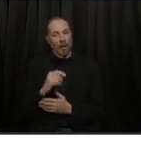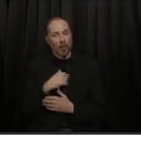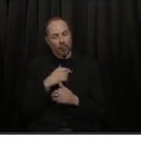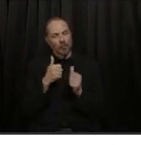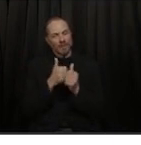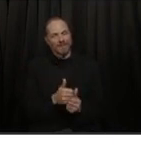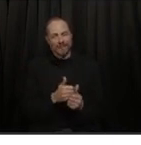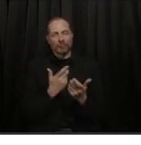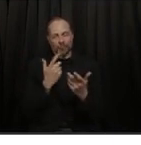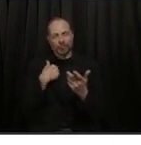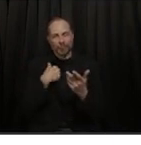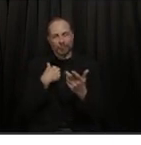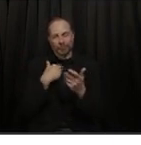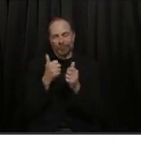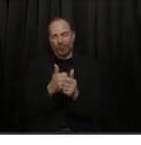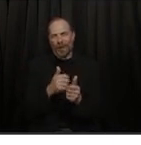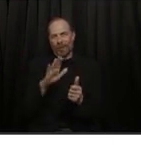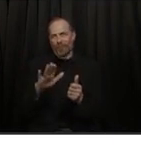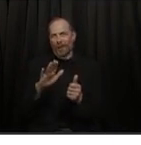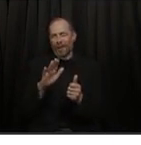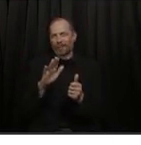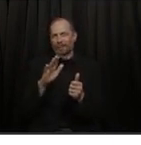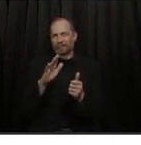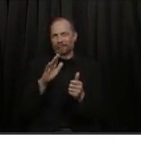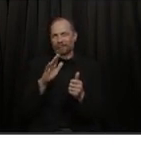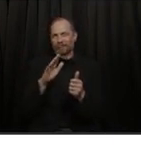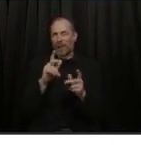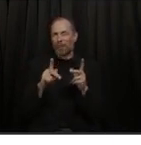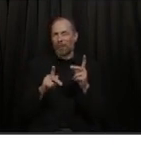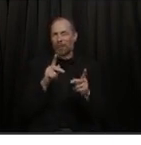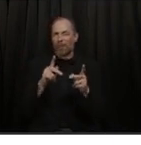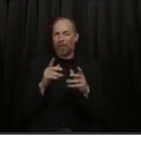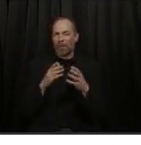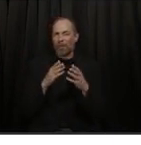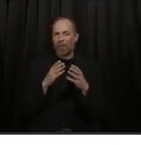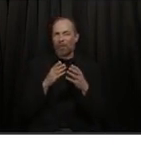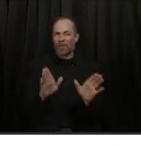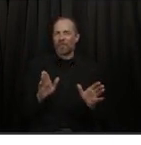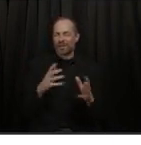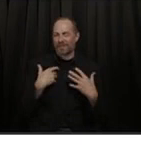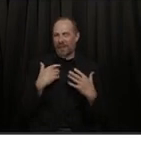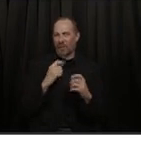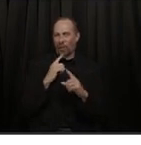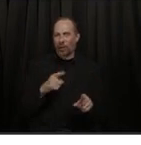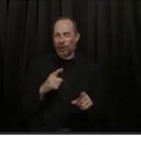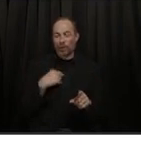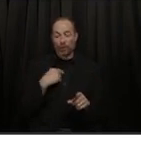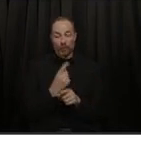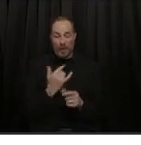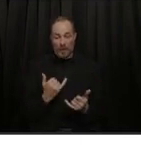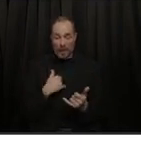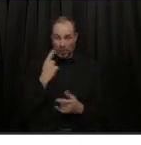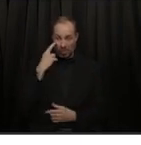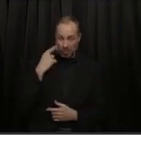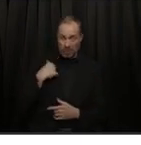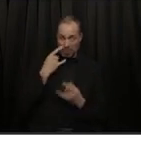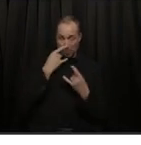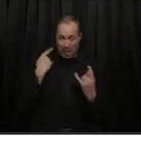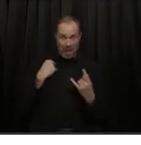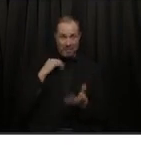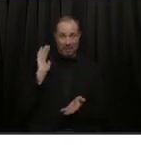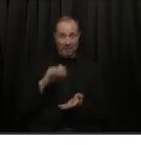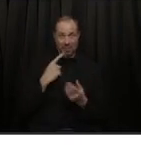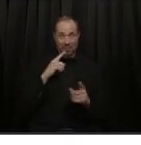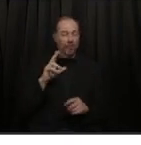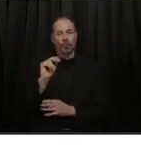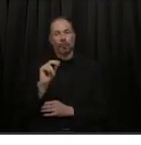health recommendations, including mask use. And at this point, we have no reason to believe that masks would be less effective for the Omicron variant than they